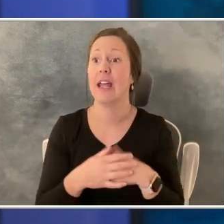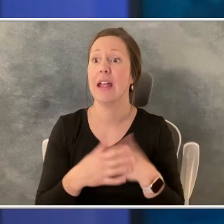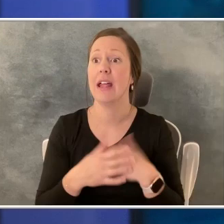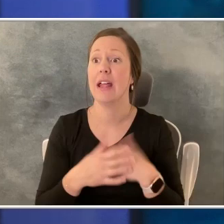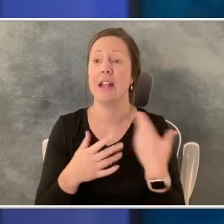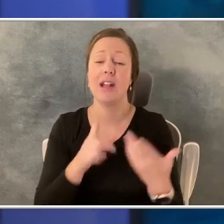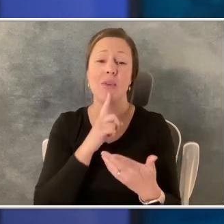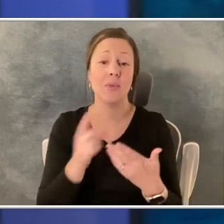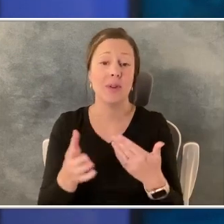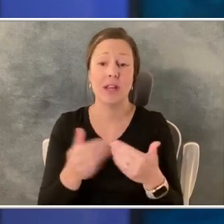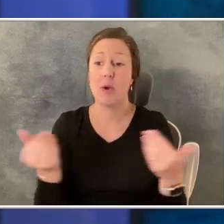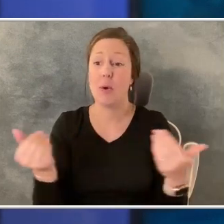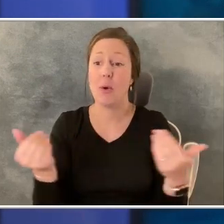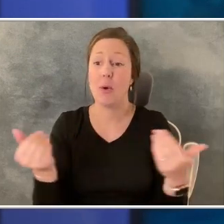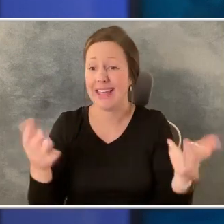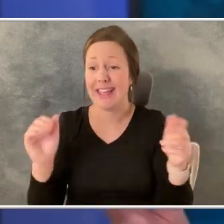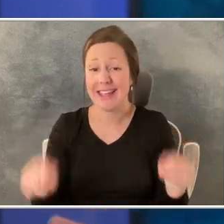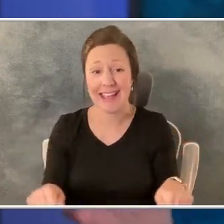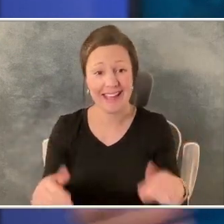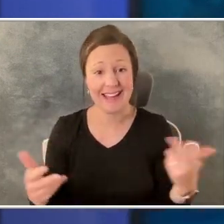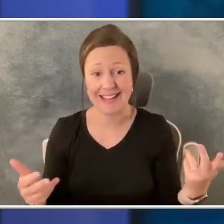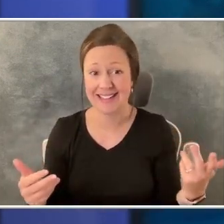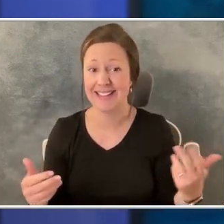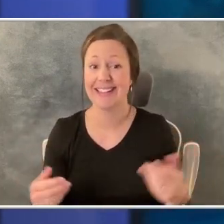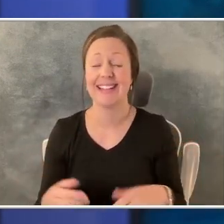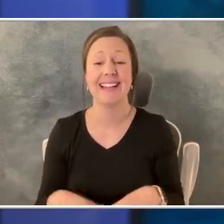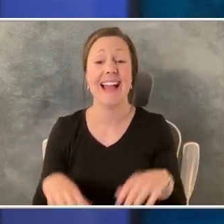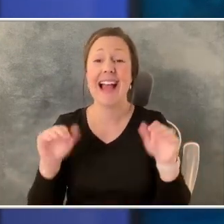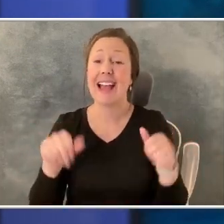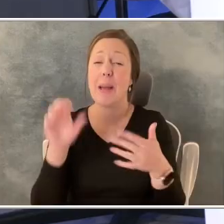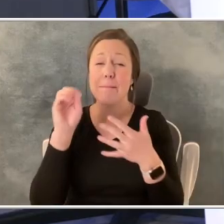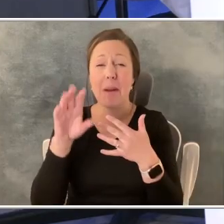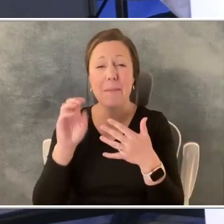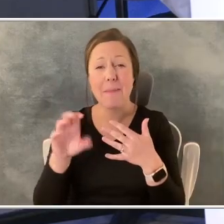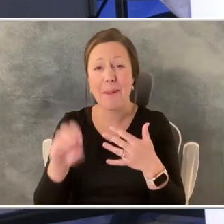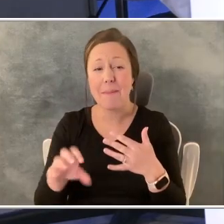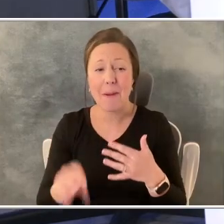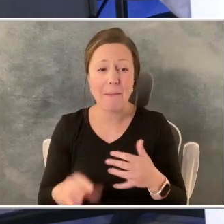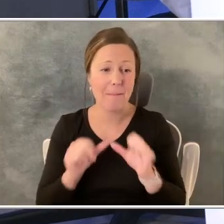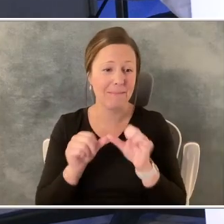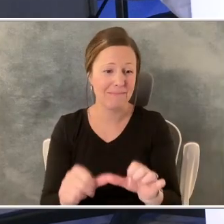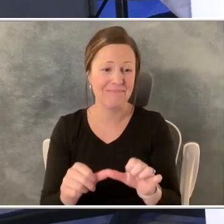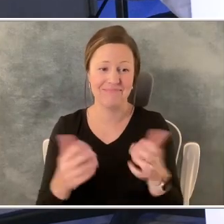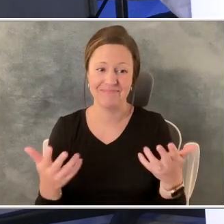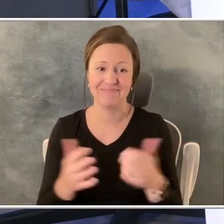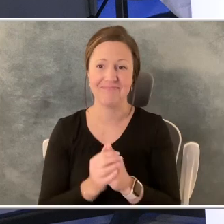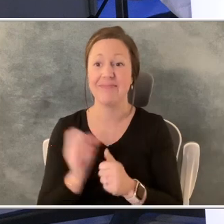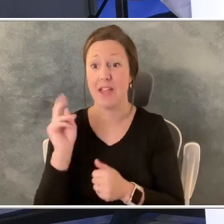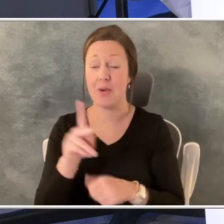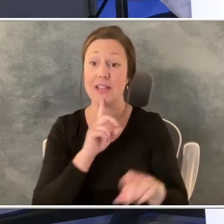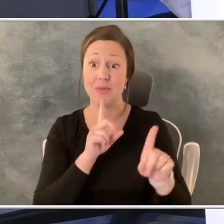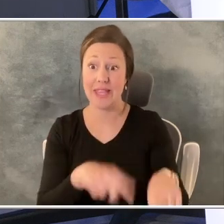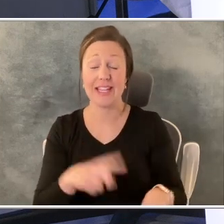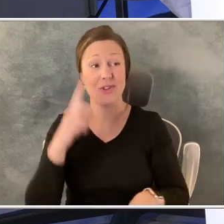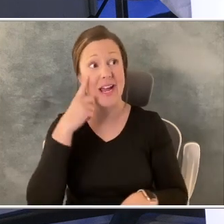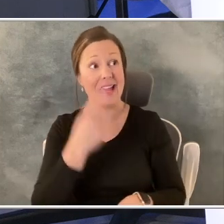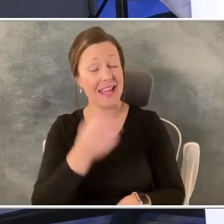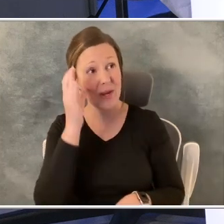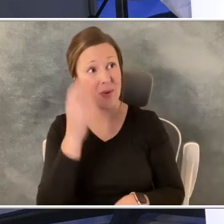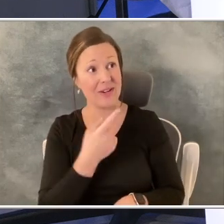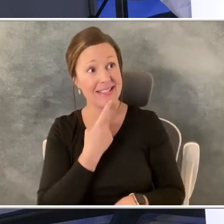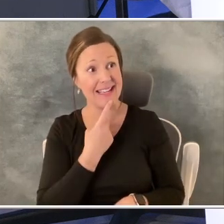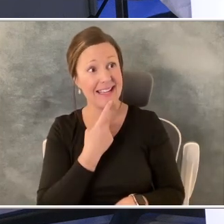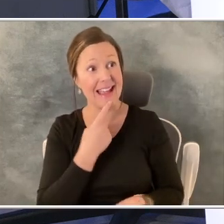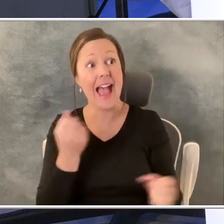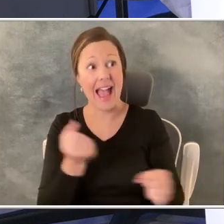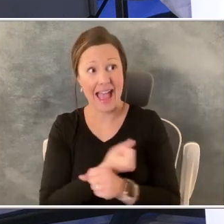organ system, and we could list 4 or 5 at least that are associated. I was going to say, okay, so to answer, I think I hear you saying any and all things that could